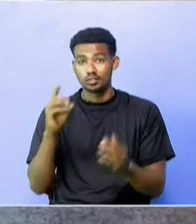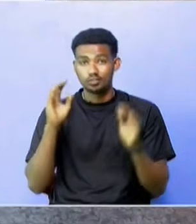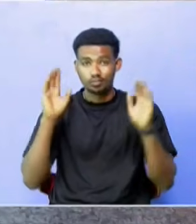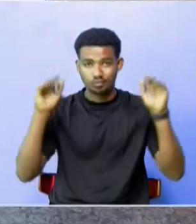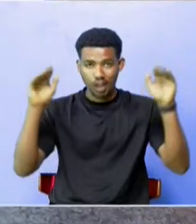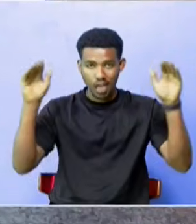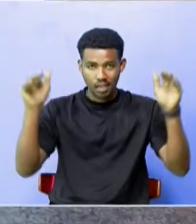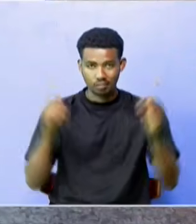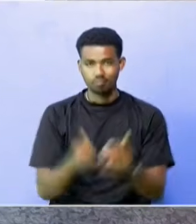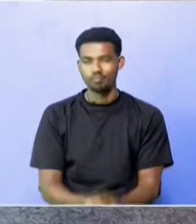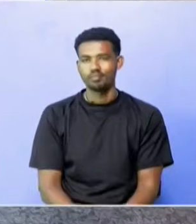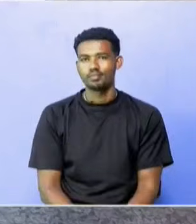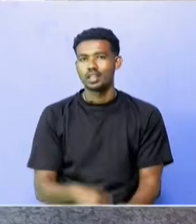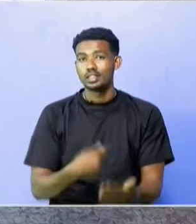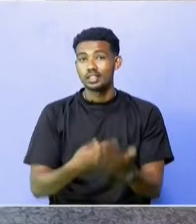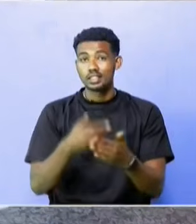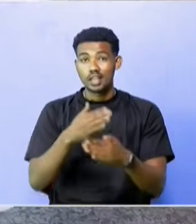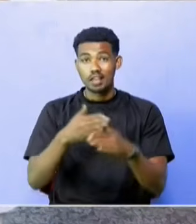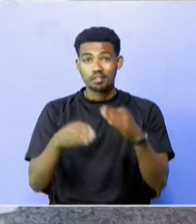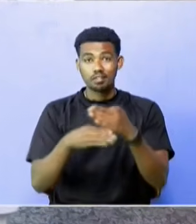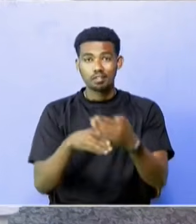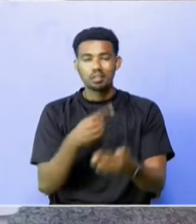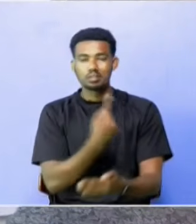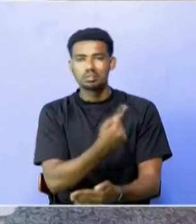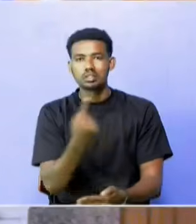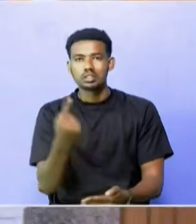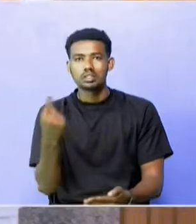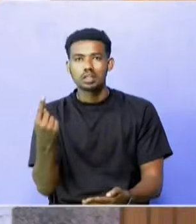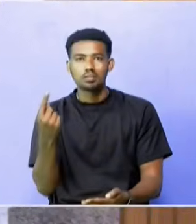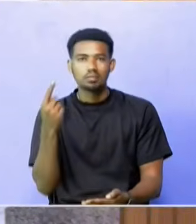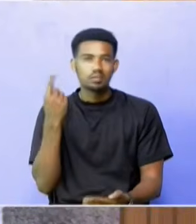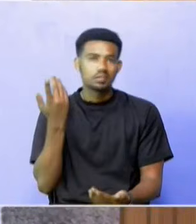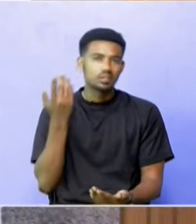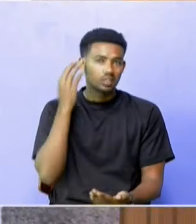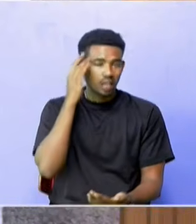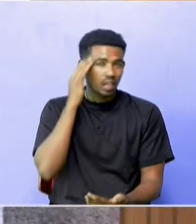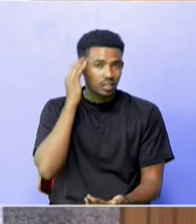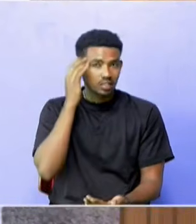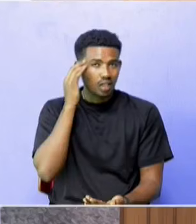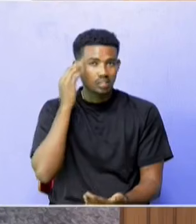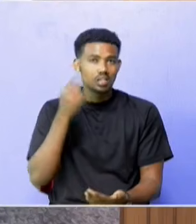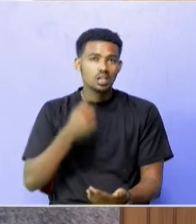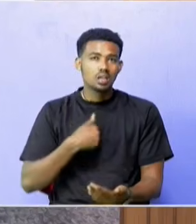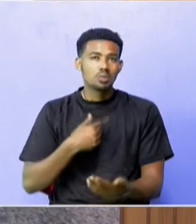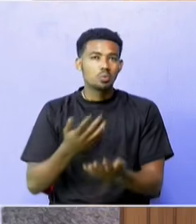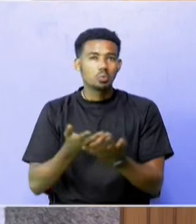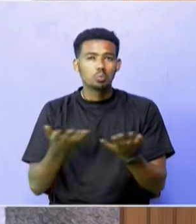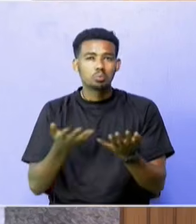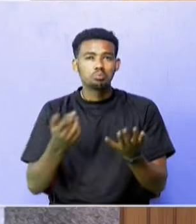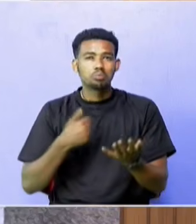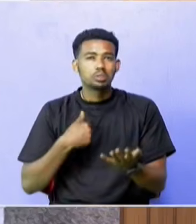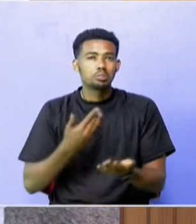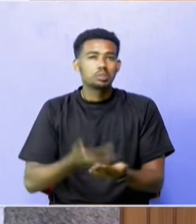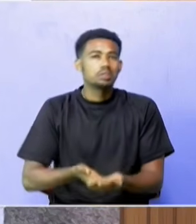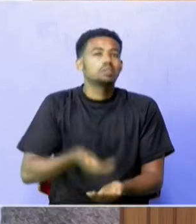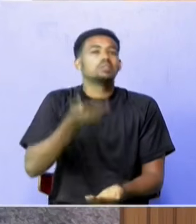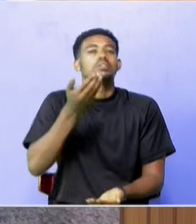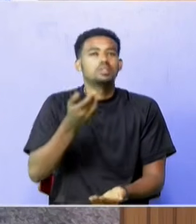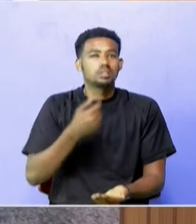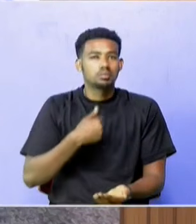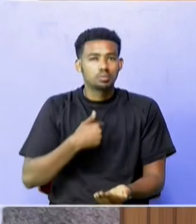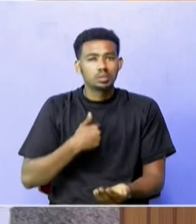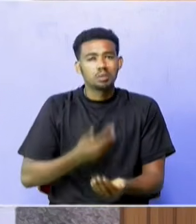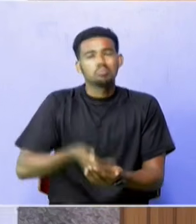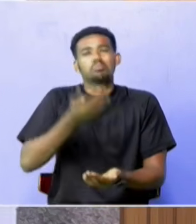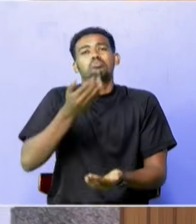this level, yeah, some of you might fantasize by saying, if I were rich. Or you might say, if